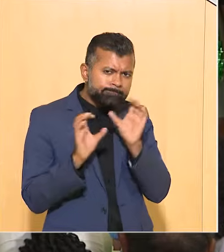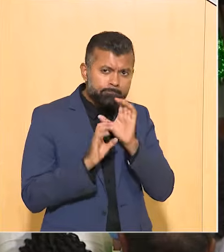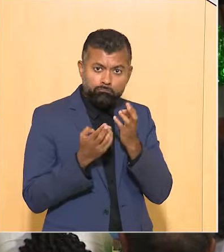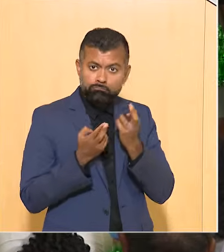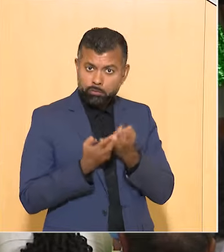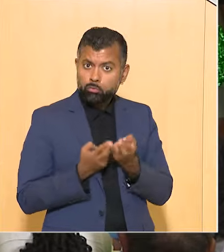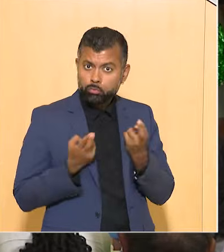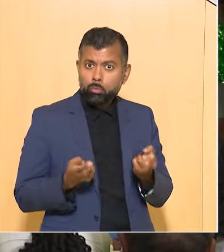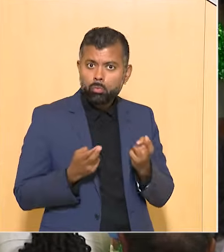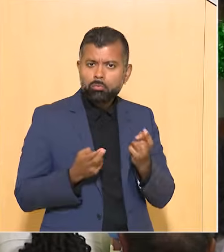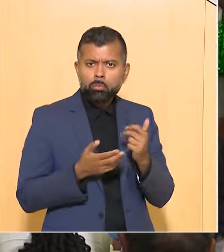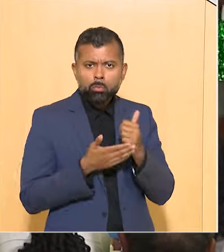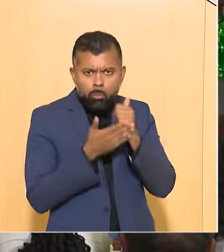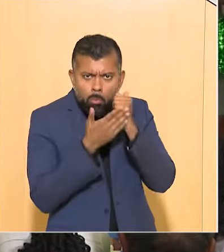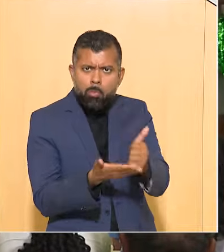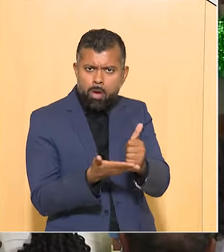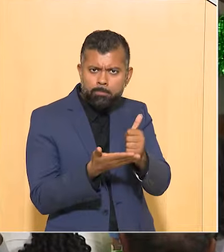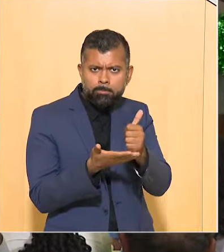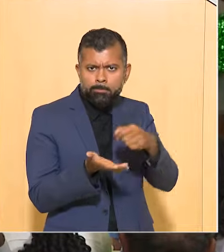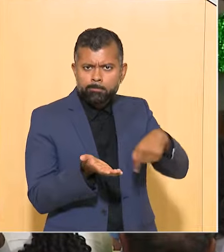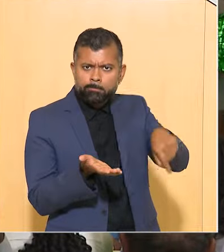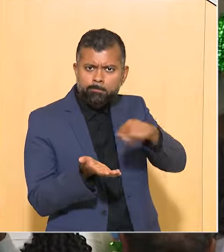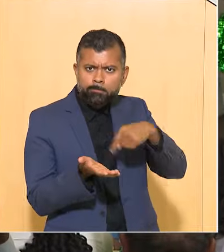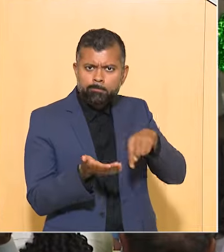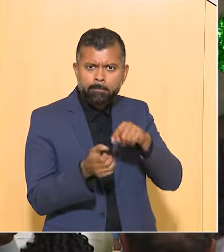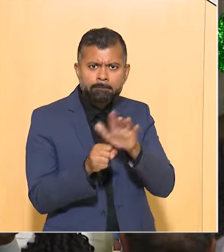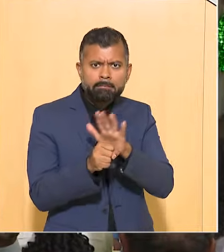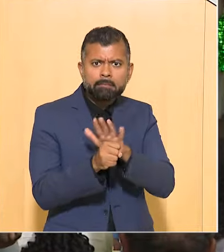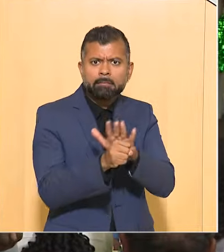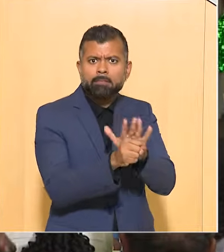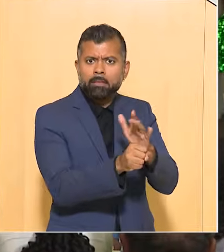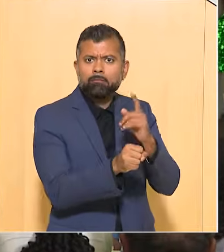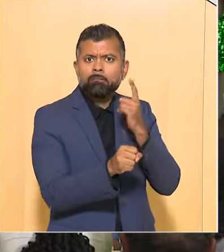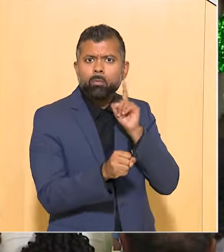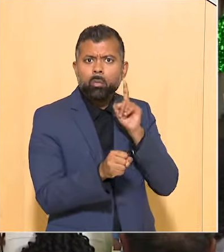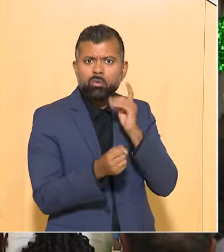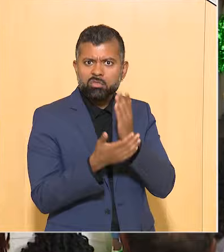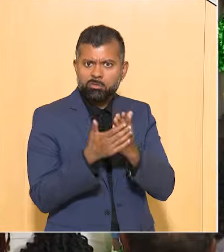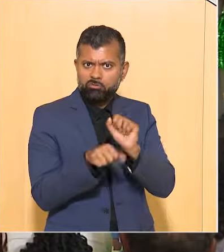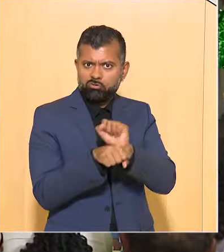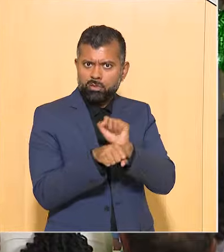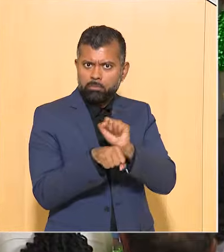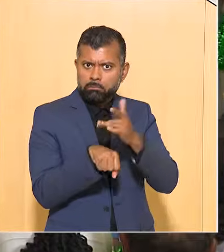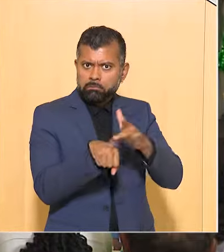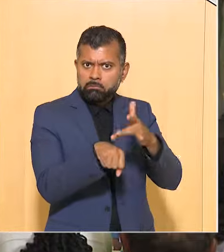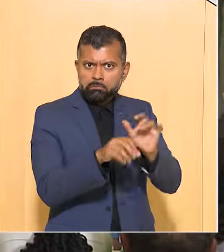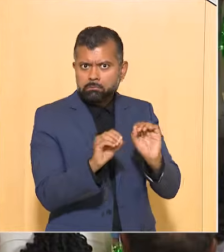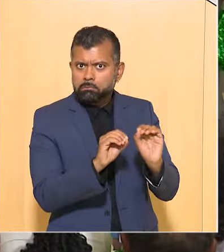Sure. Let me ask the director to speak to that, who's been helping to manage that for us.